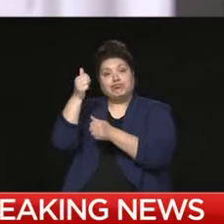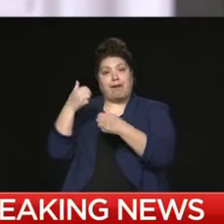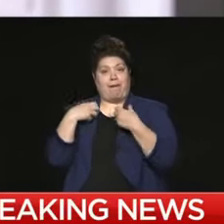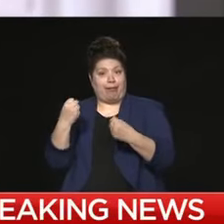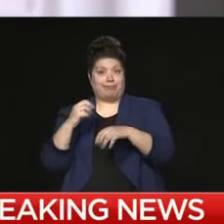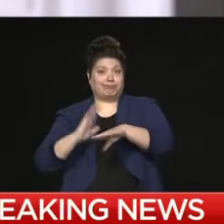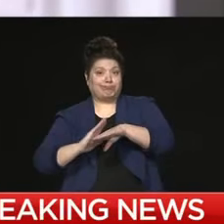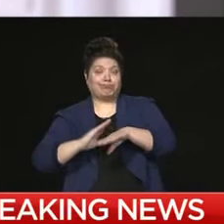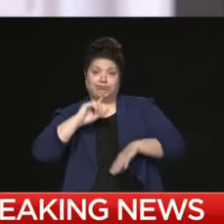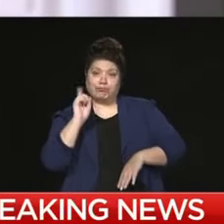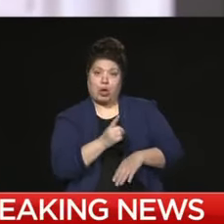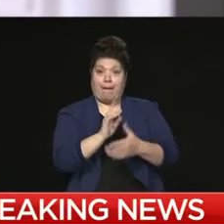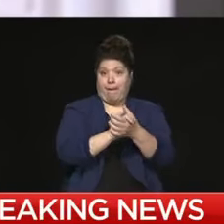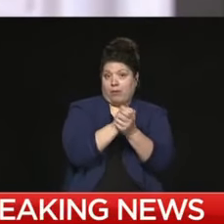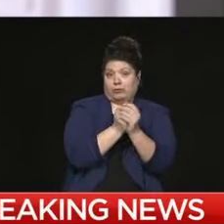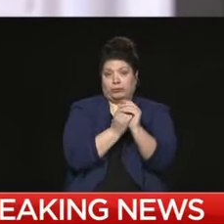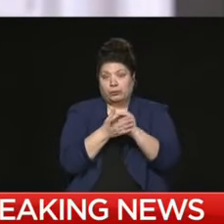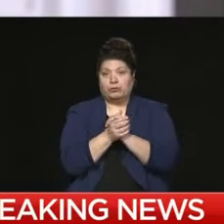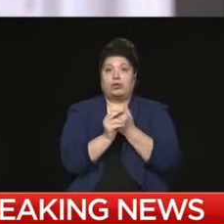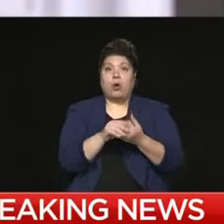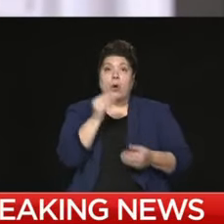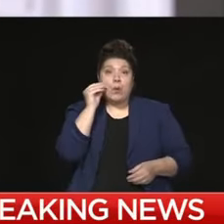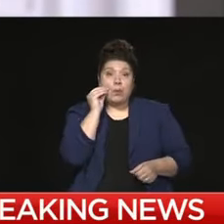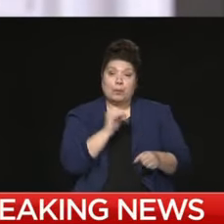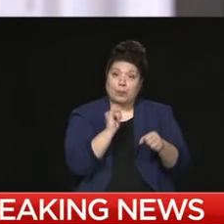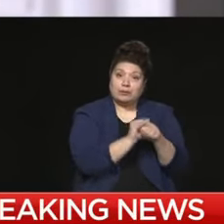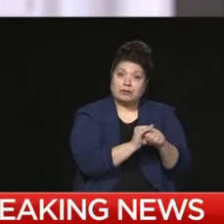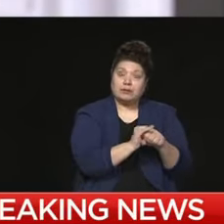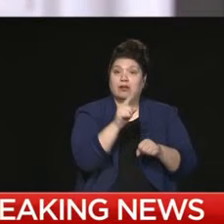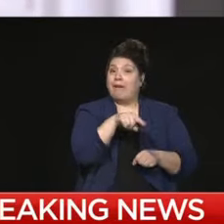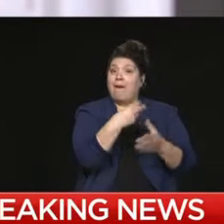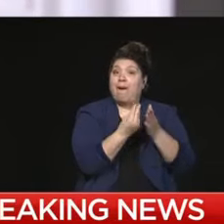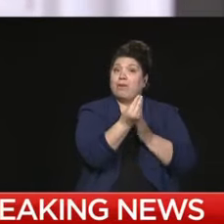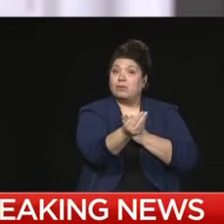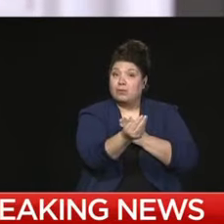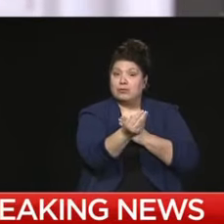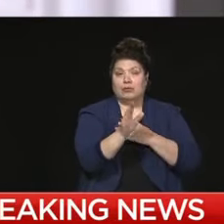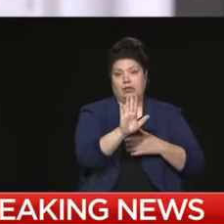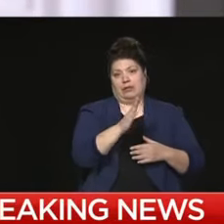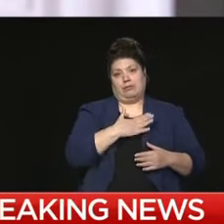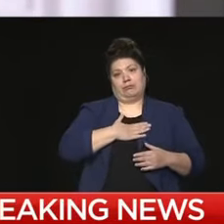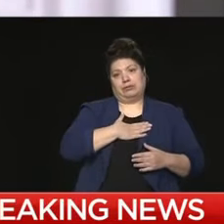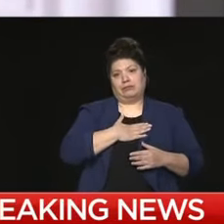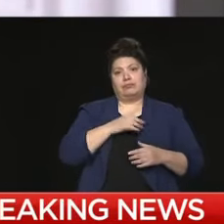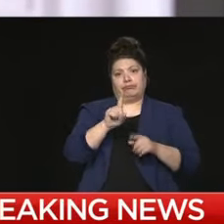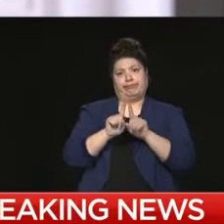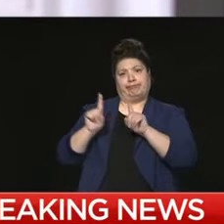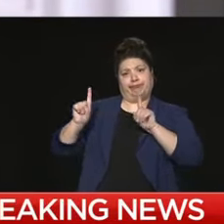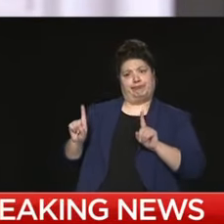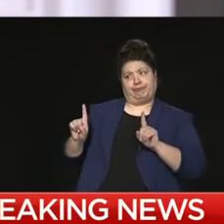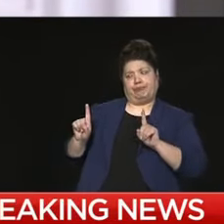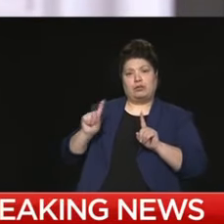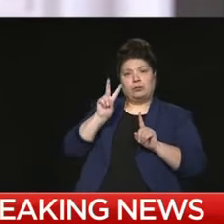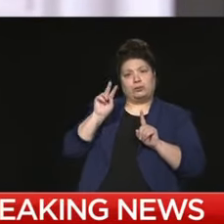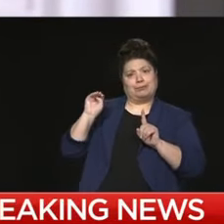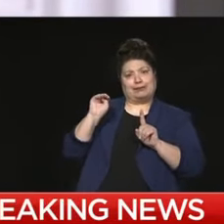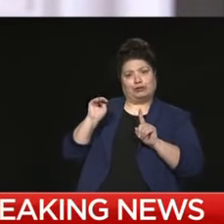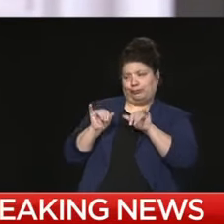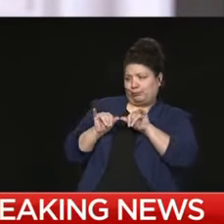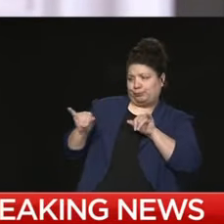Wash your hands. Stay home as much as possible. And if you do go out, be sure to stay at least 2 meters away from